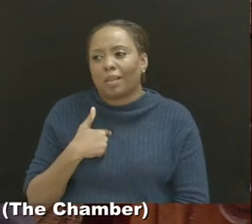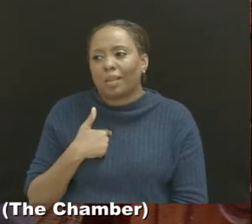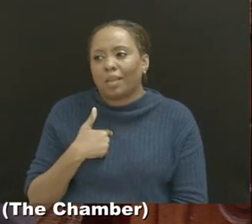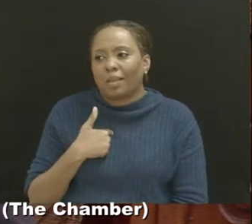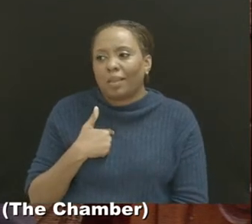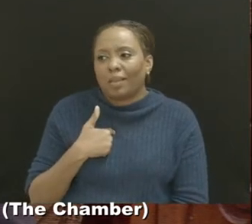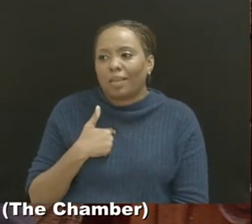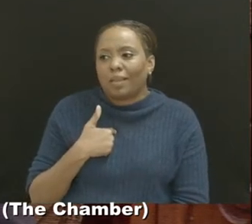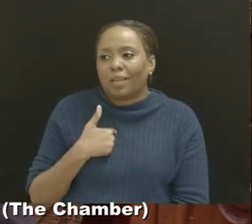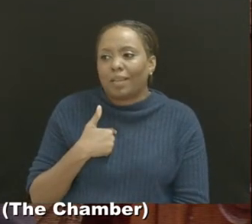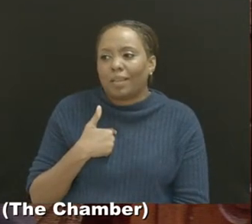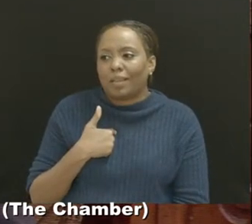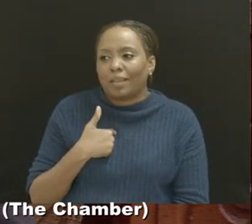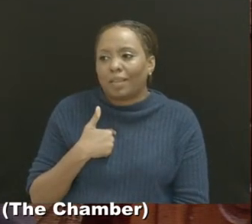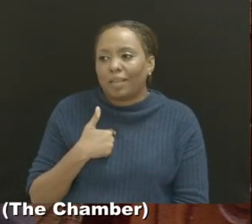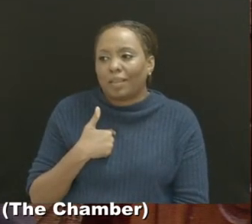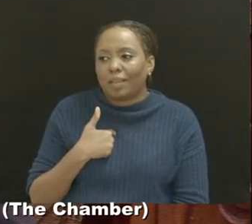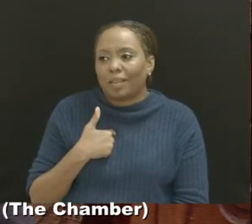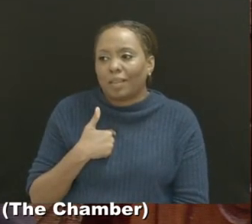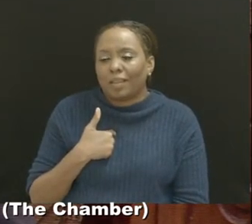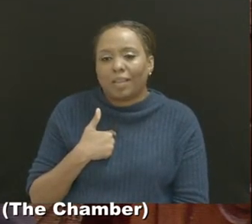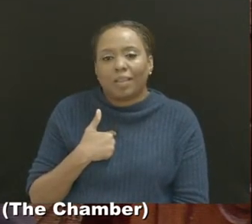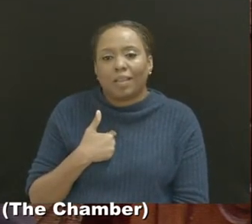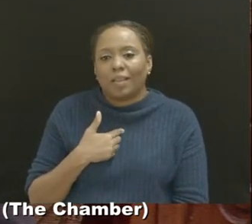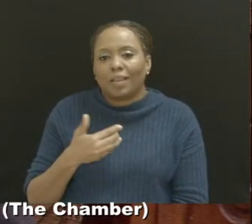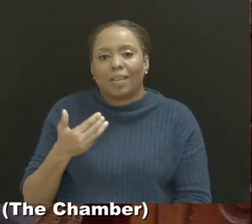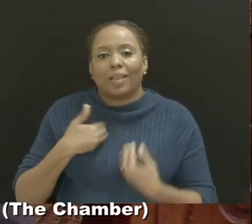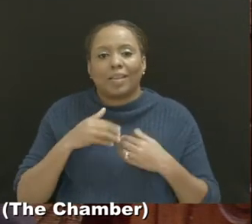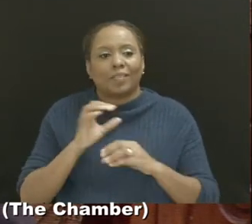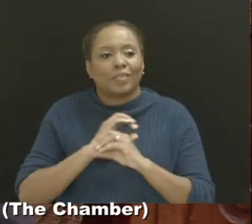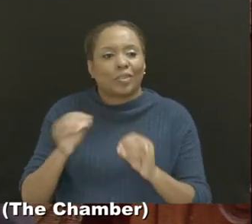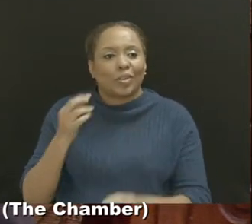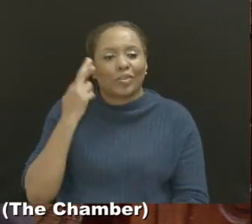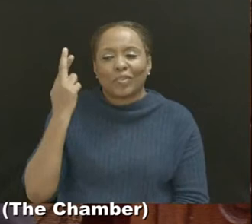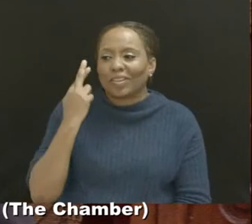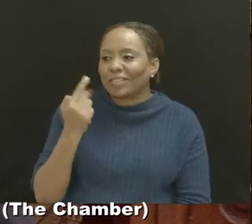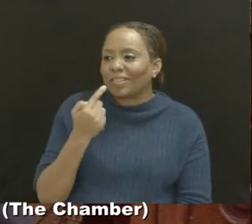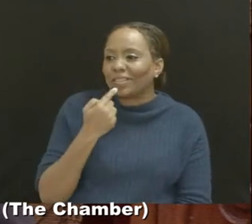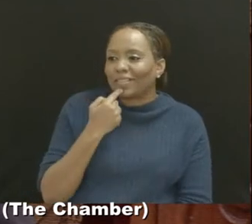of no official cause to spurn at you.